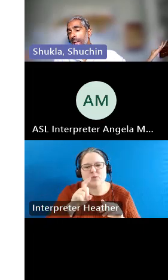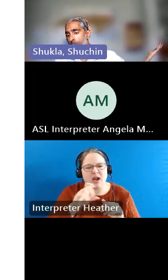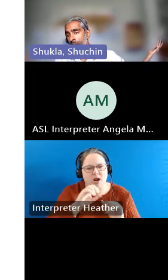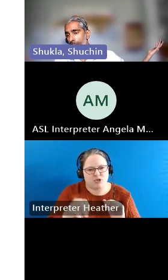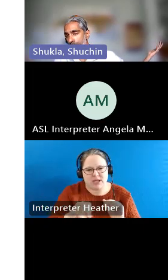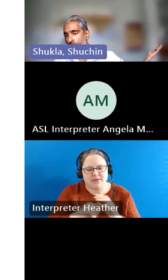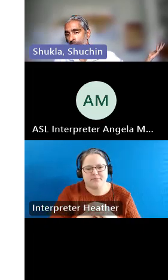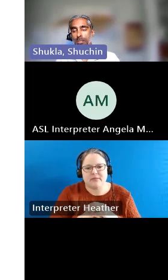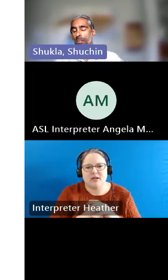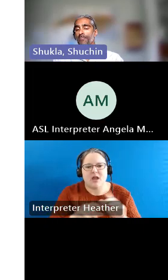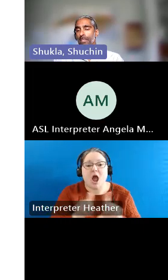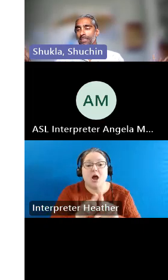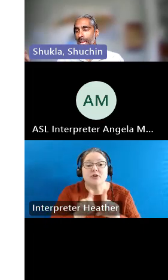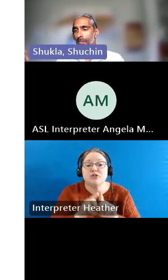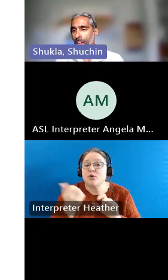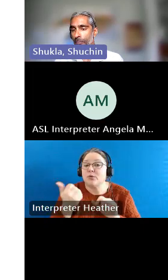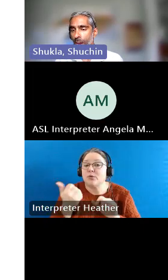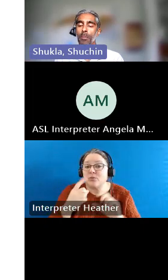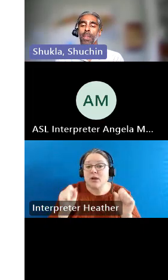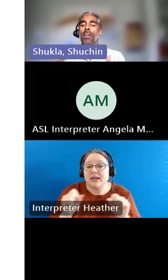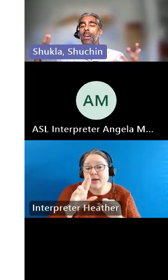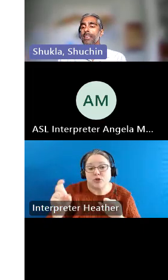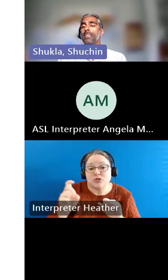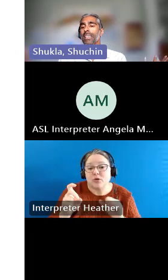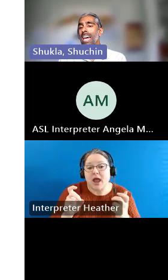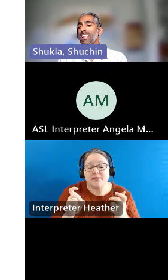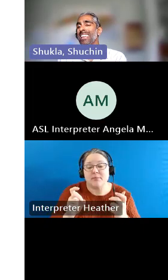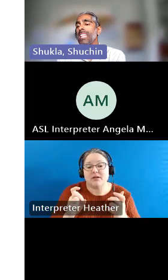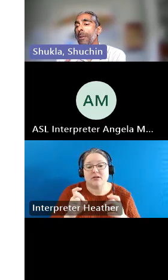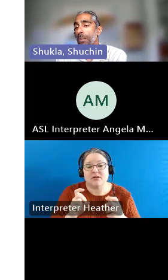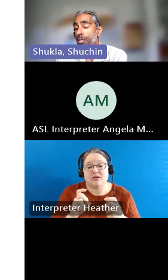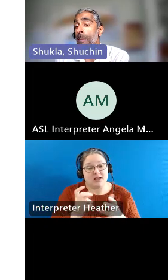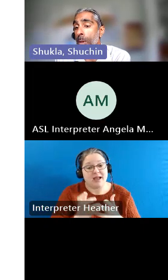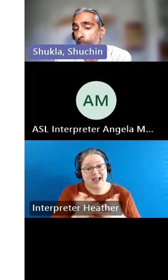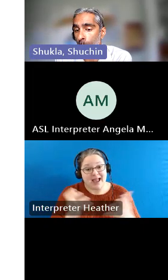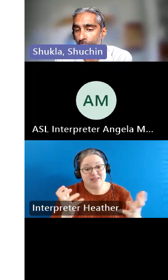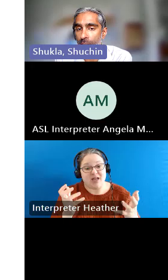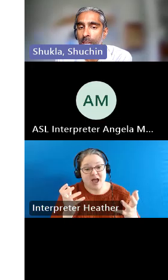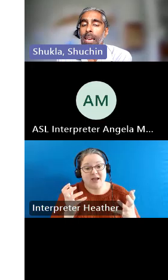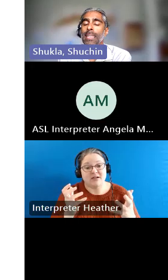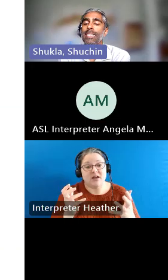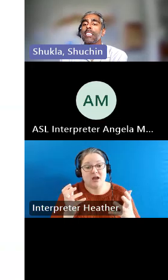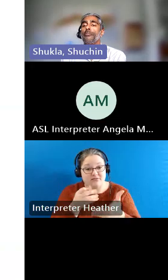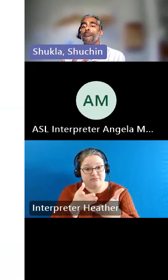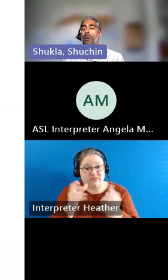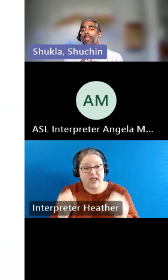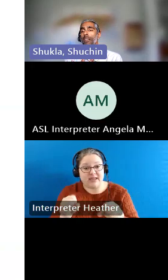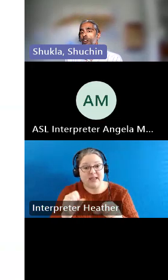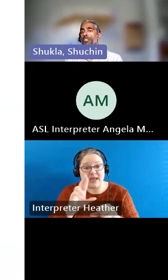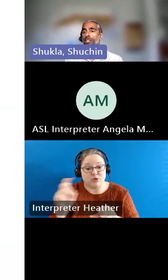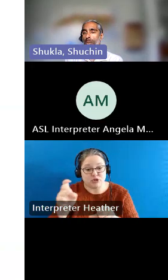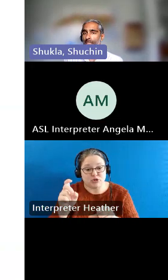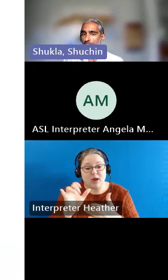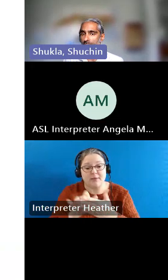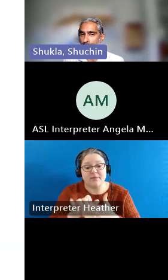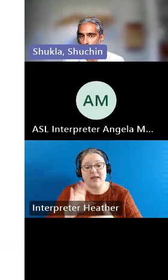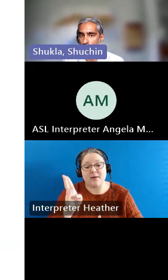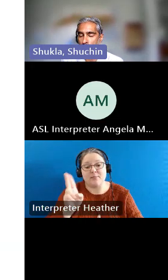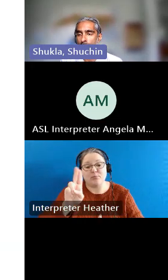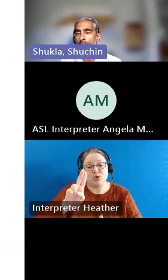like I said, anyone can prescribe this. So this is not accounting for everyone, but this is a lot of clinics that can prescribe buprenorphine. This is the formerly